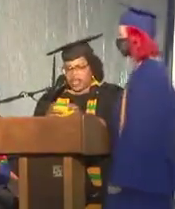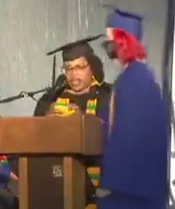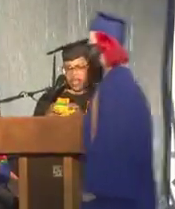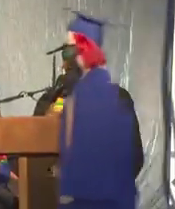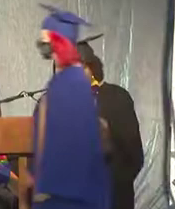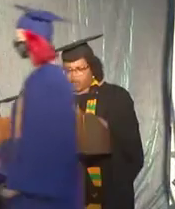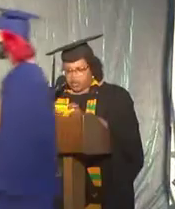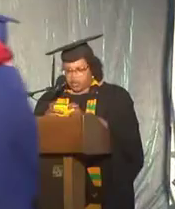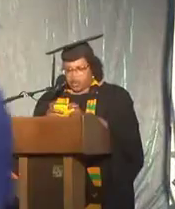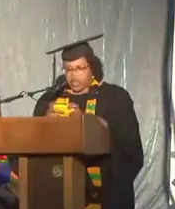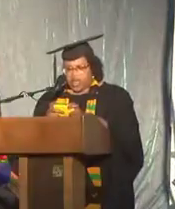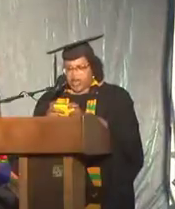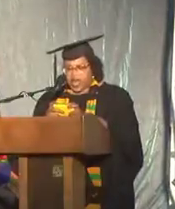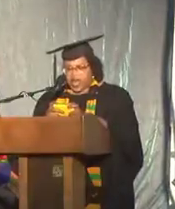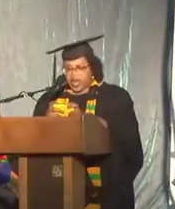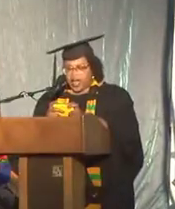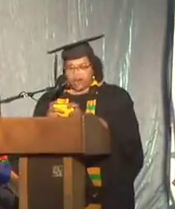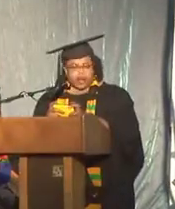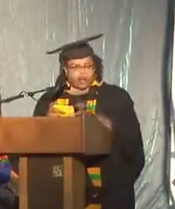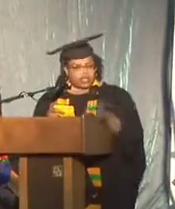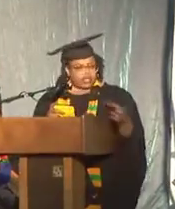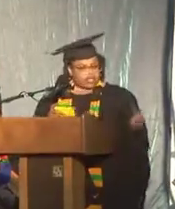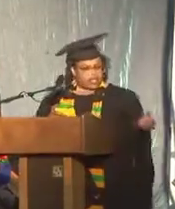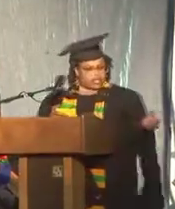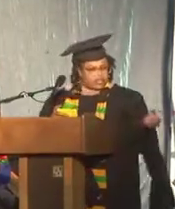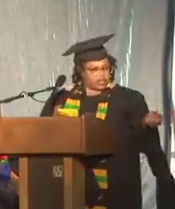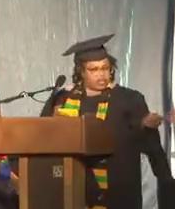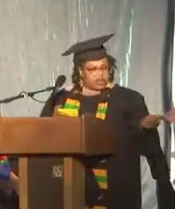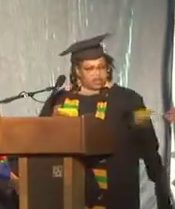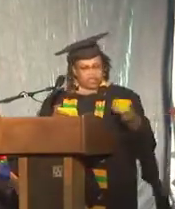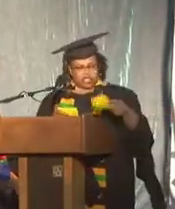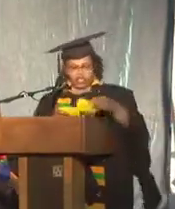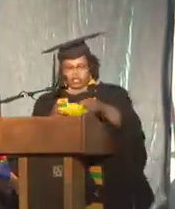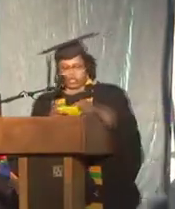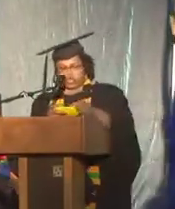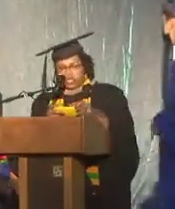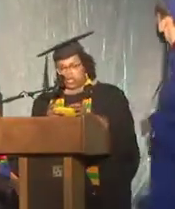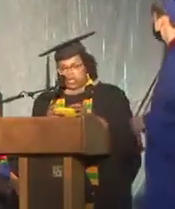Jenna Leverick with high honors.